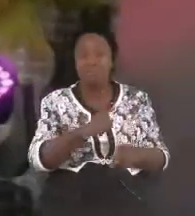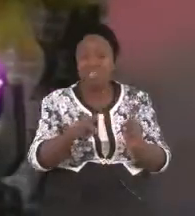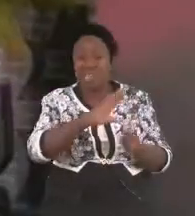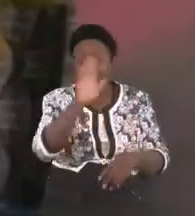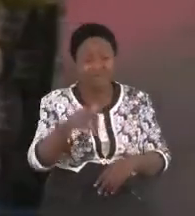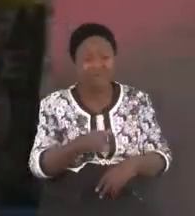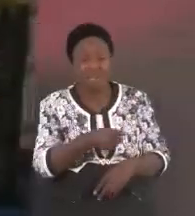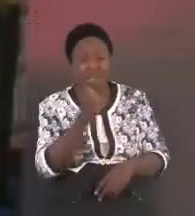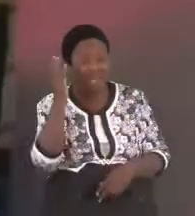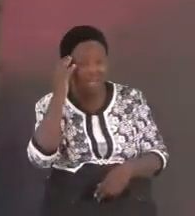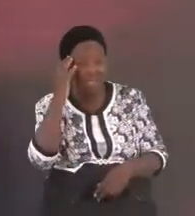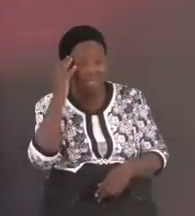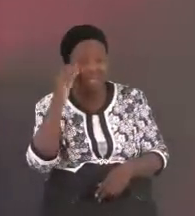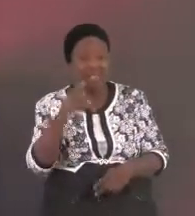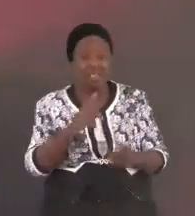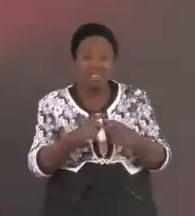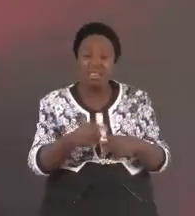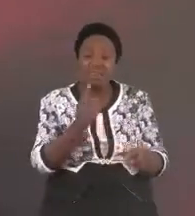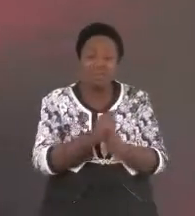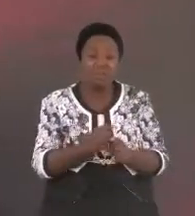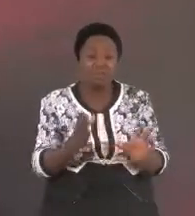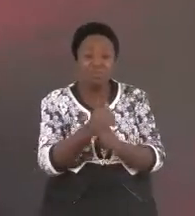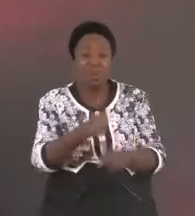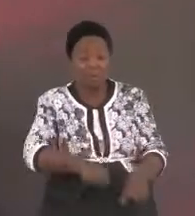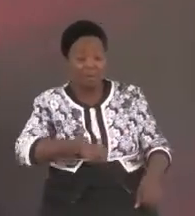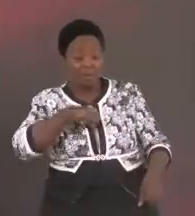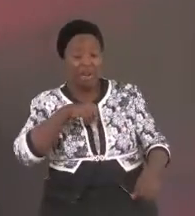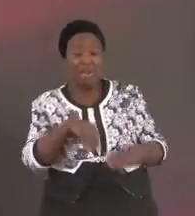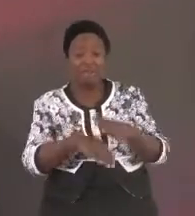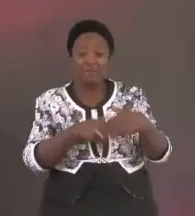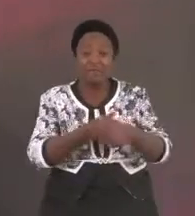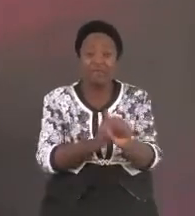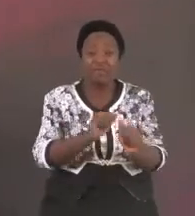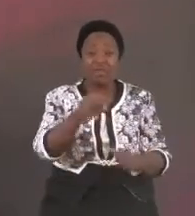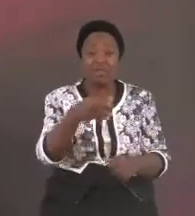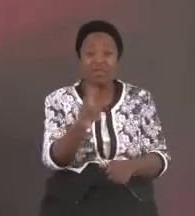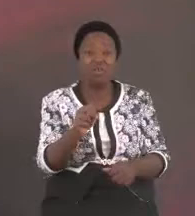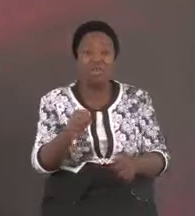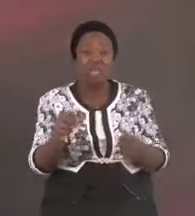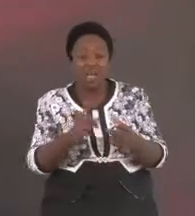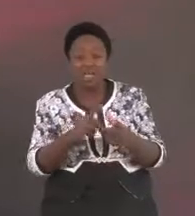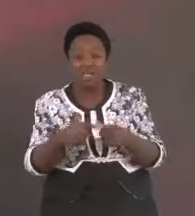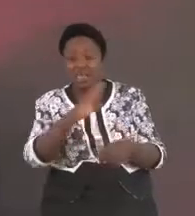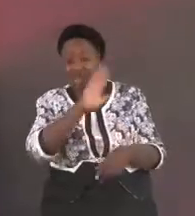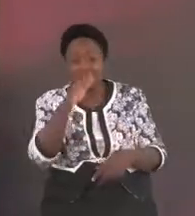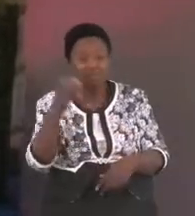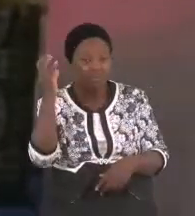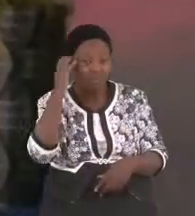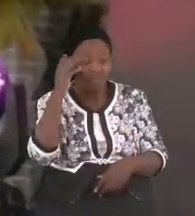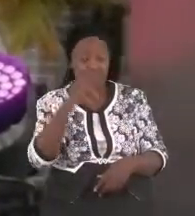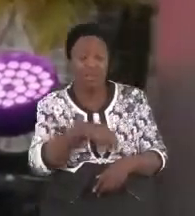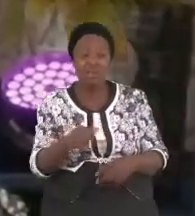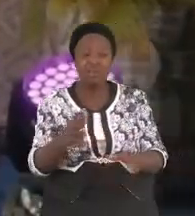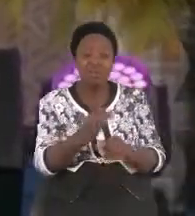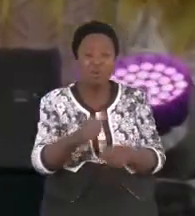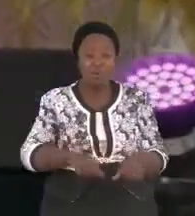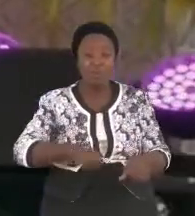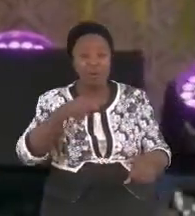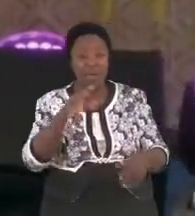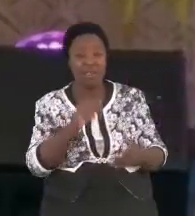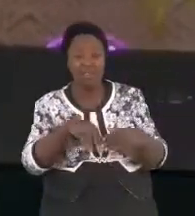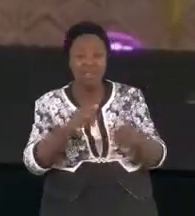pride in following John, they never heard. They took pride in the fact we were